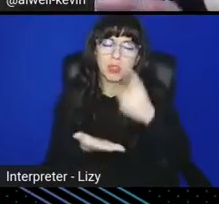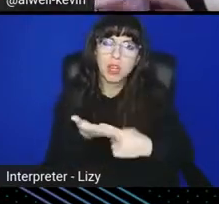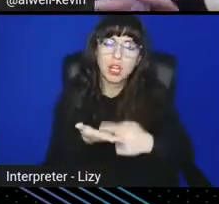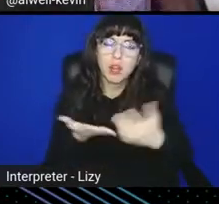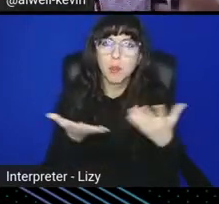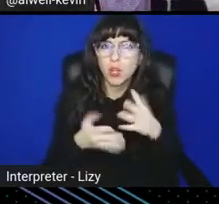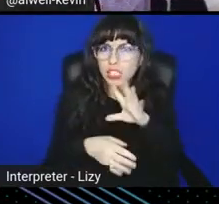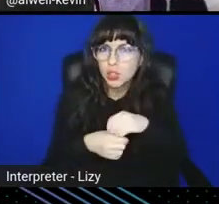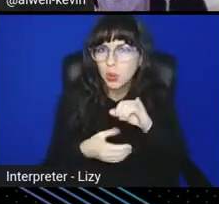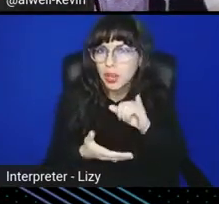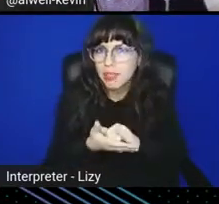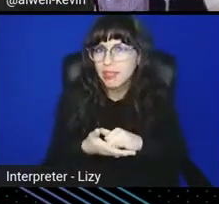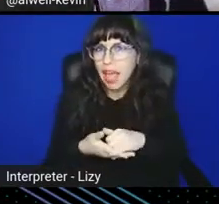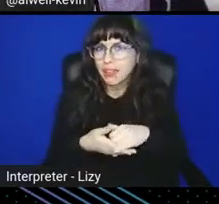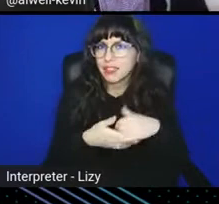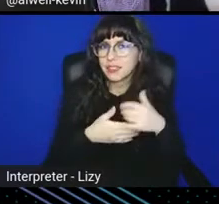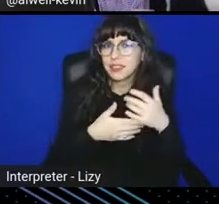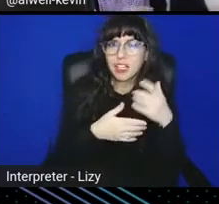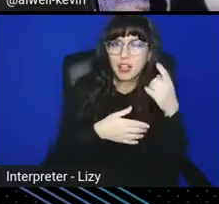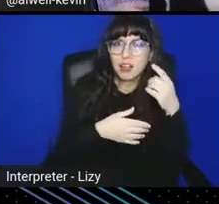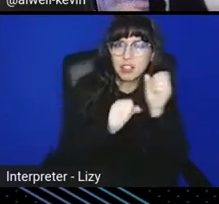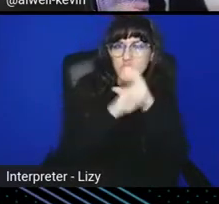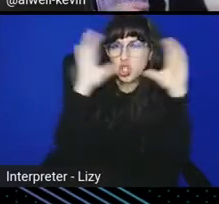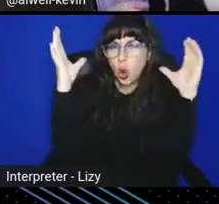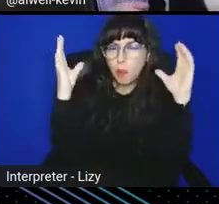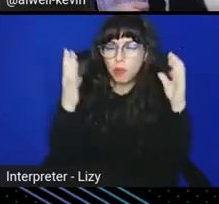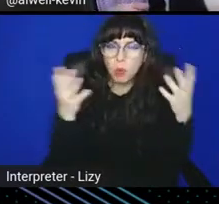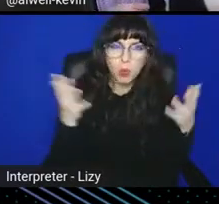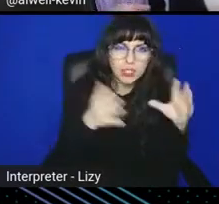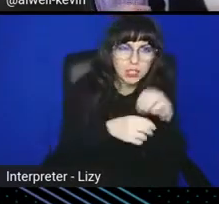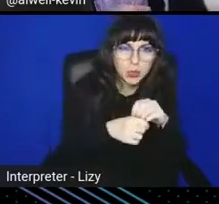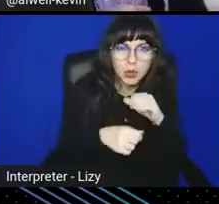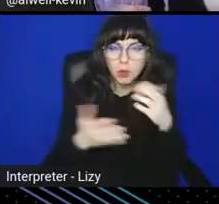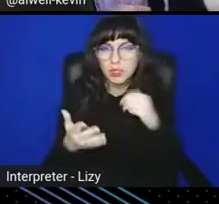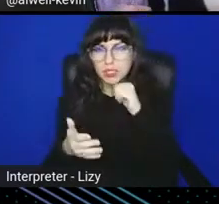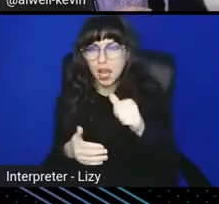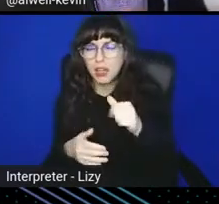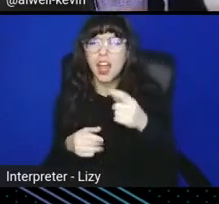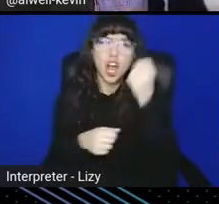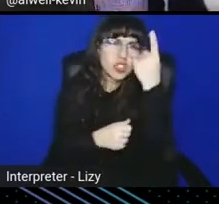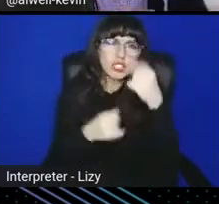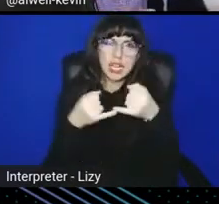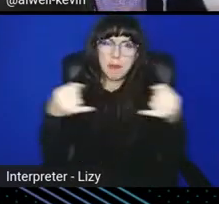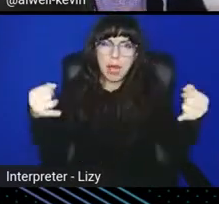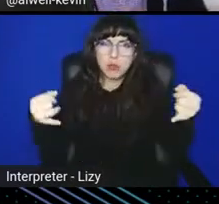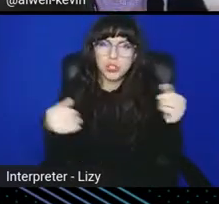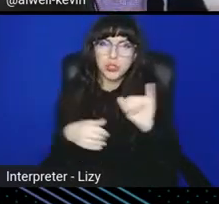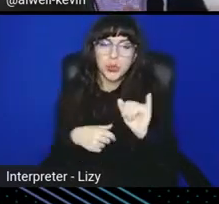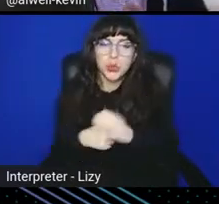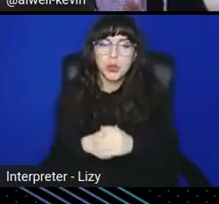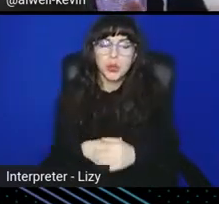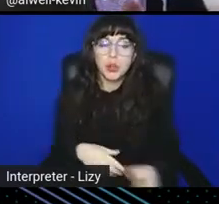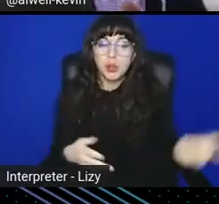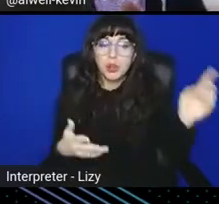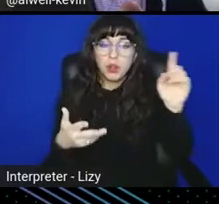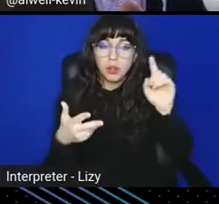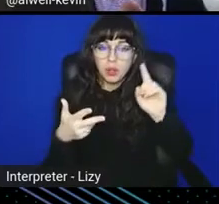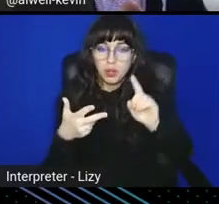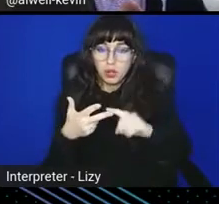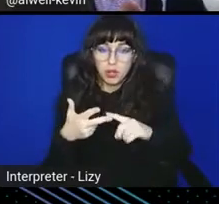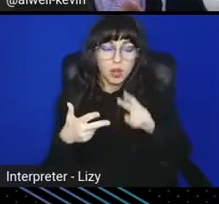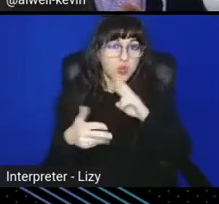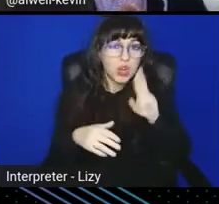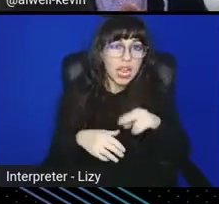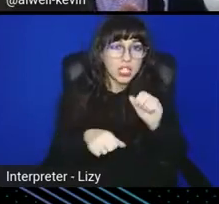push protection and what's not today. So we'll understand some of the boundaries there. Okay, so we have reactive in workflow one. Do I have any secrets